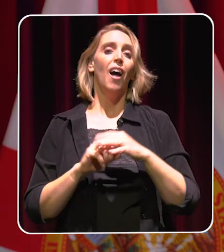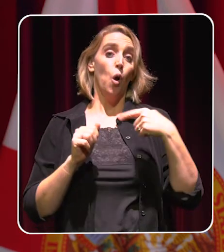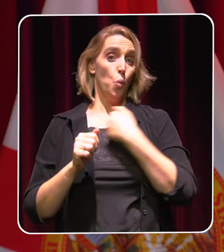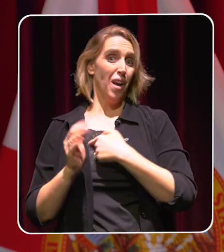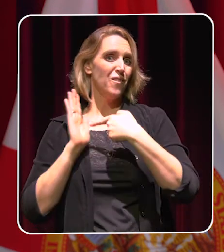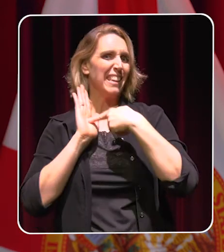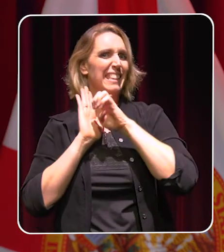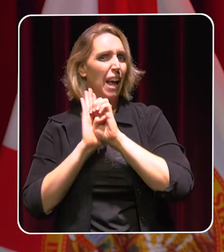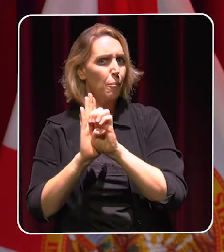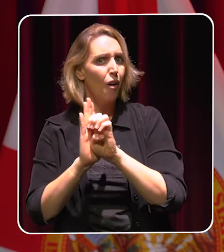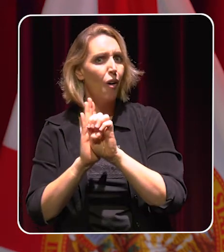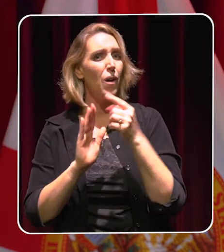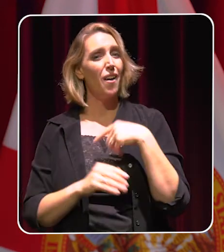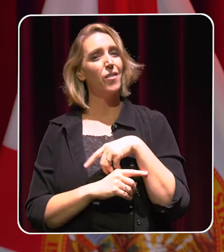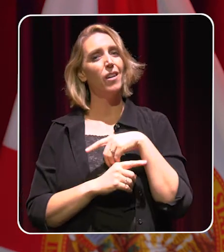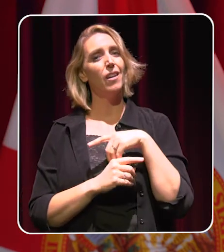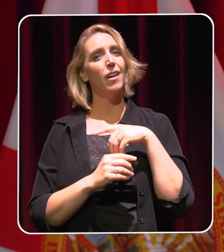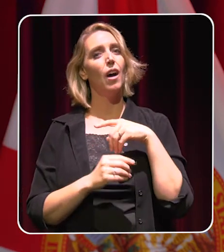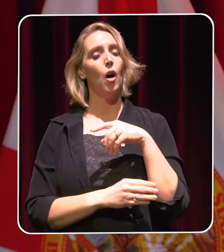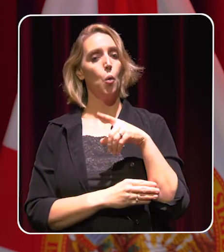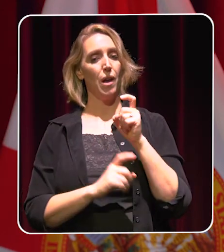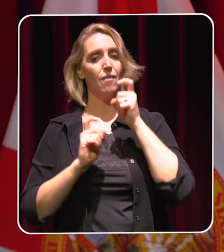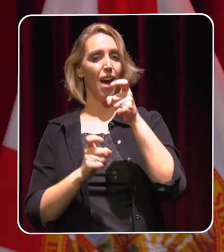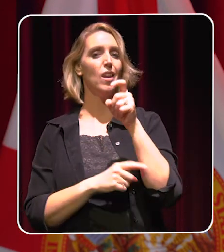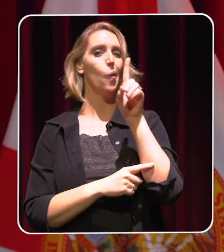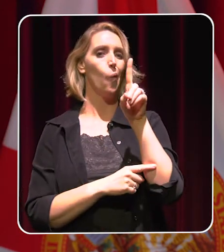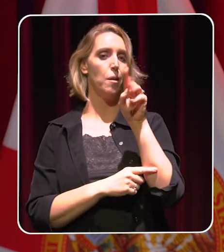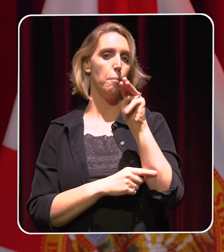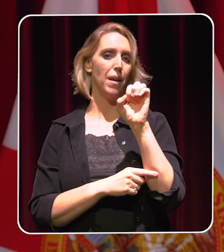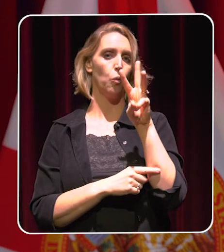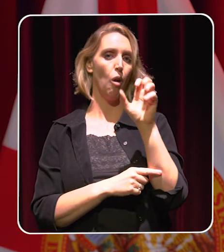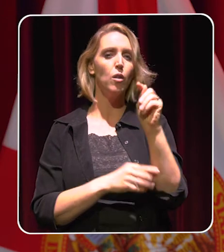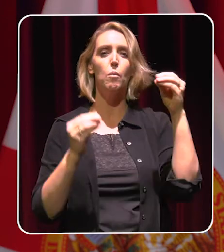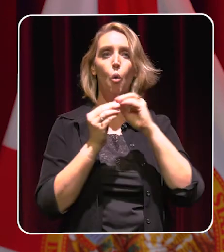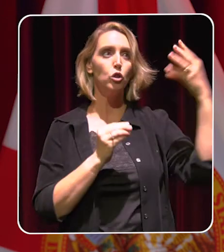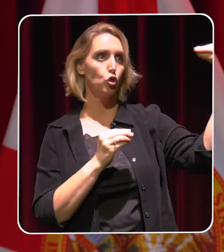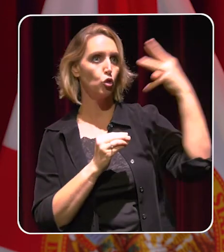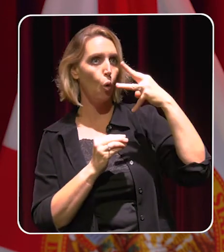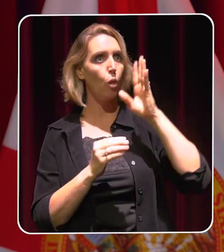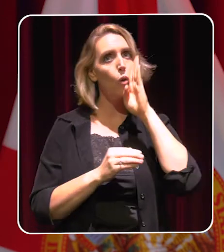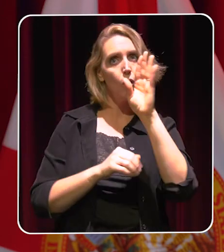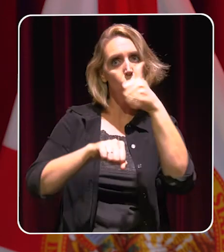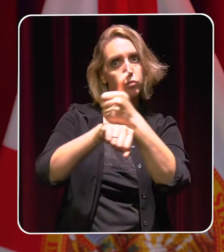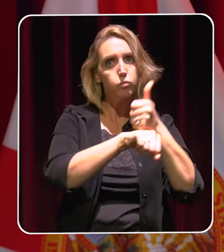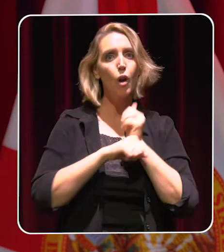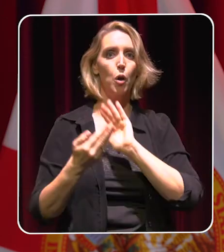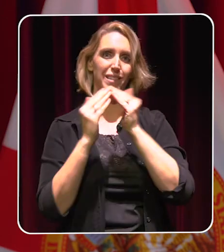the city has added more than 1 megawatt of capacity on our city facilities, with more solar in the pipeline for